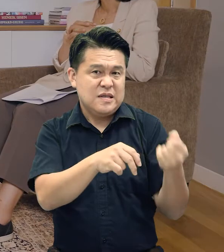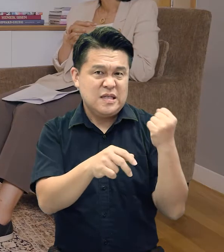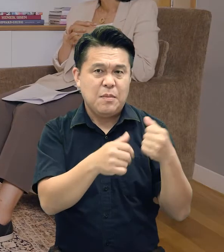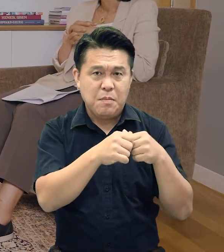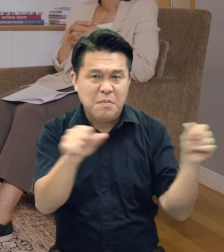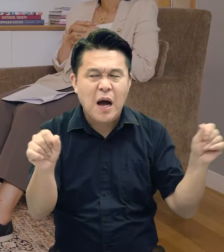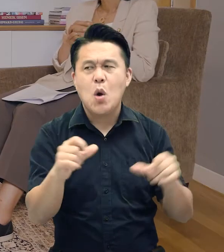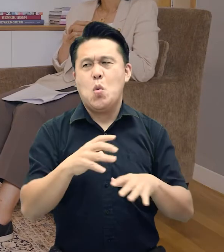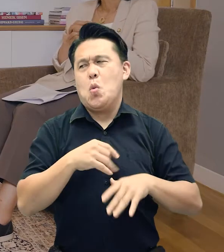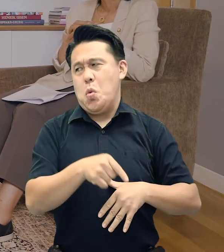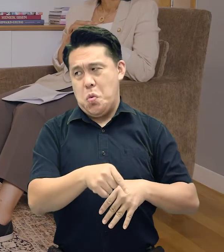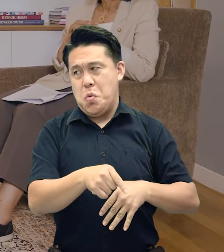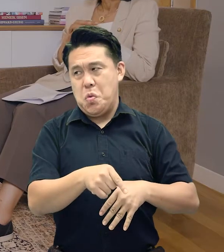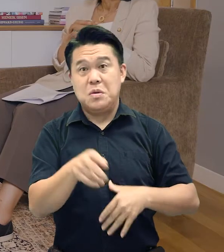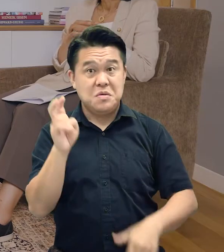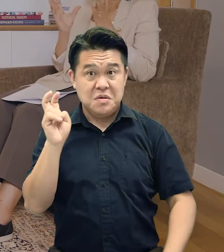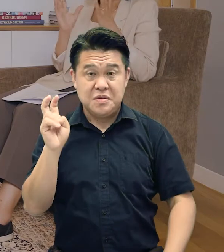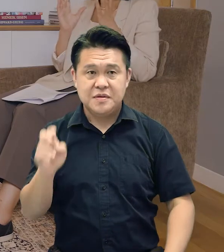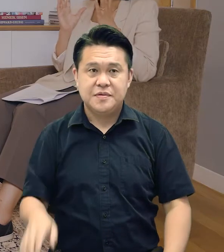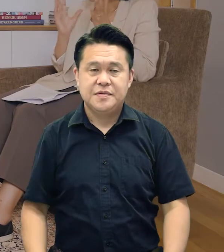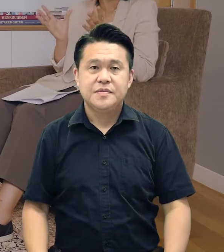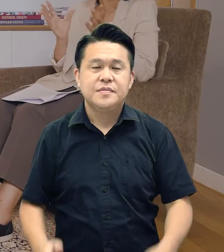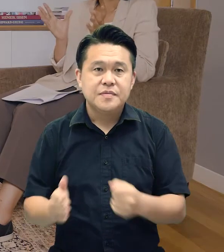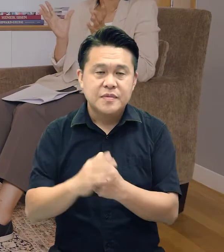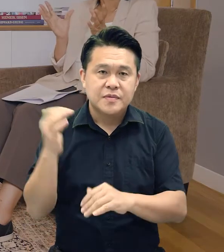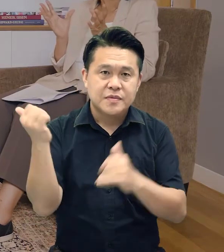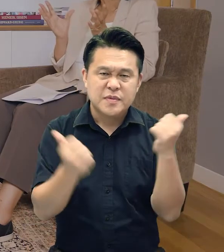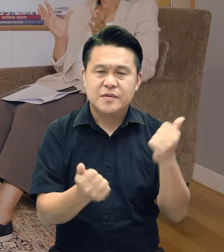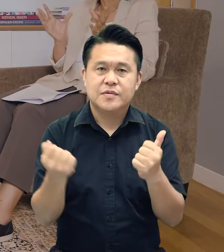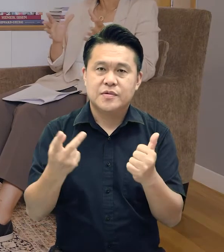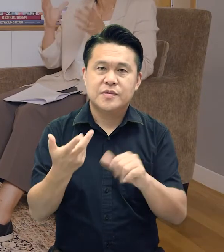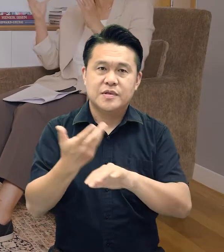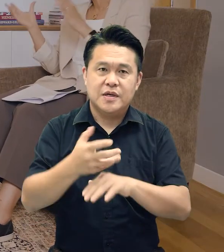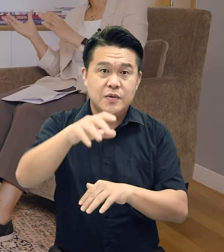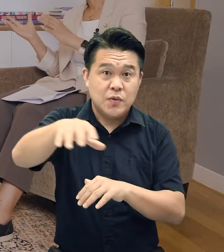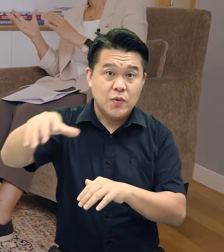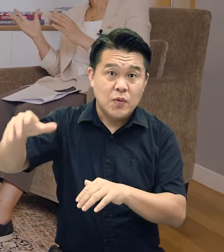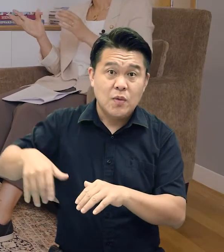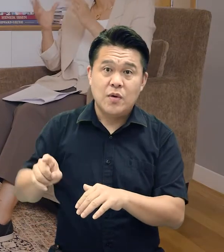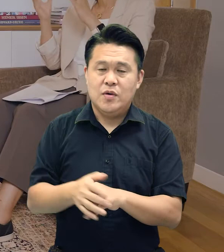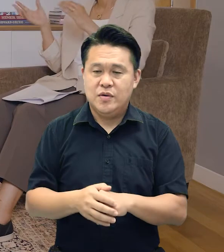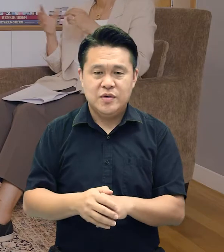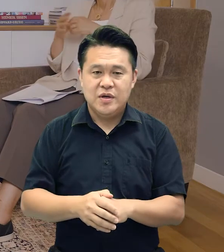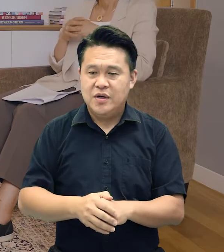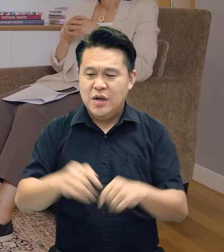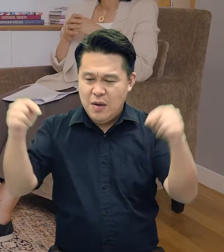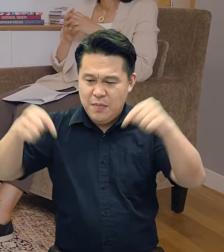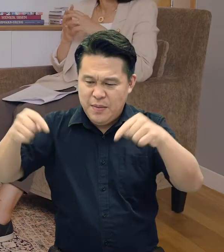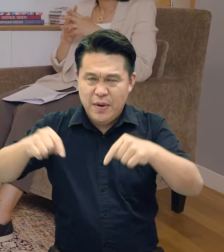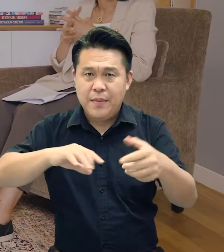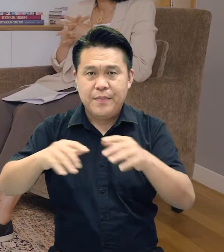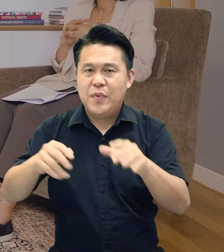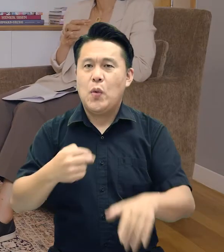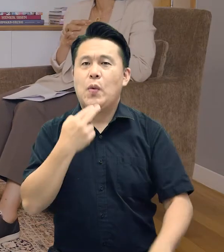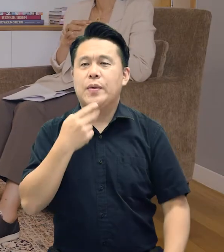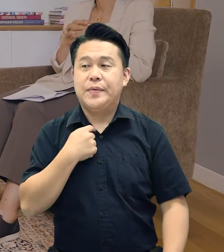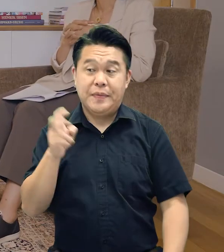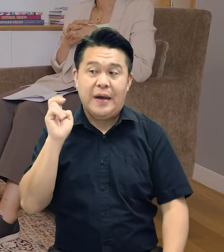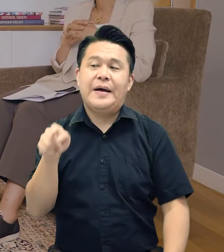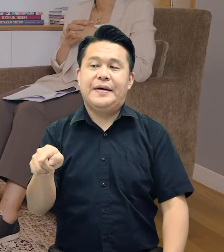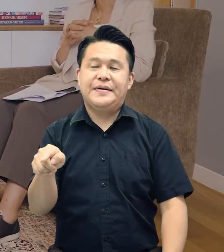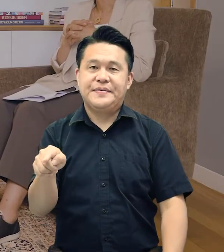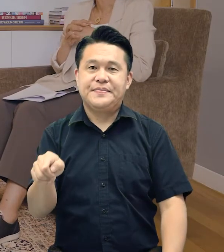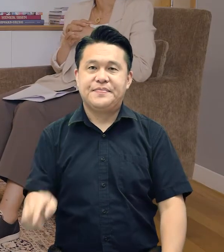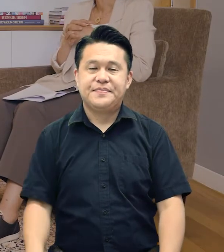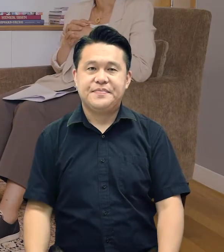opposition. So in National Assembly or other political area, we haven't talked this